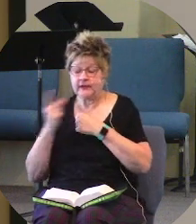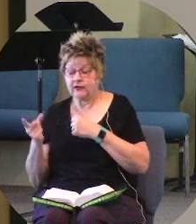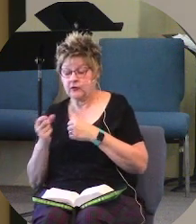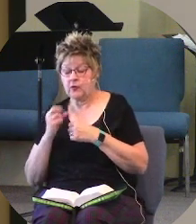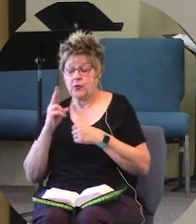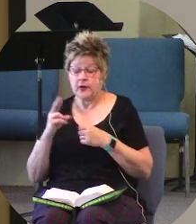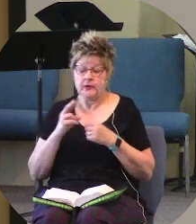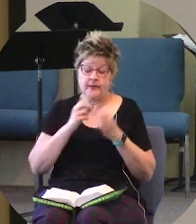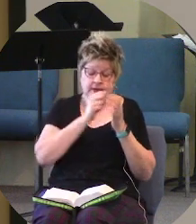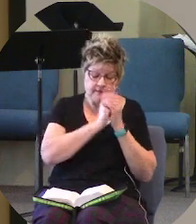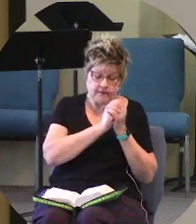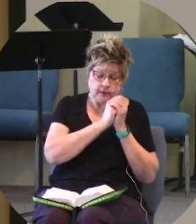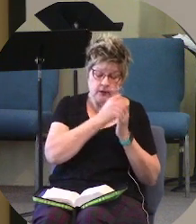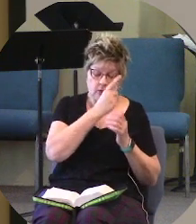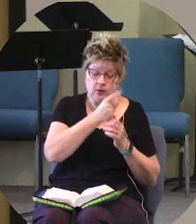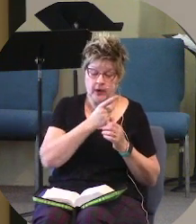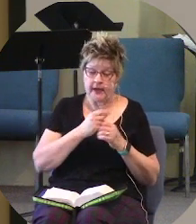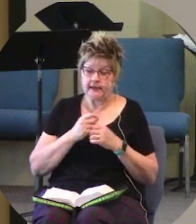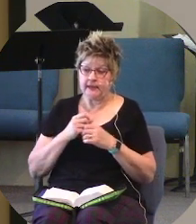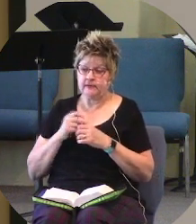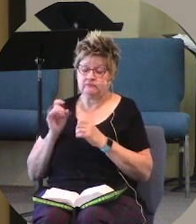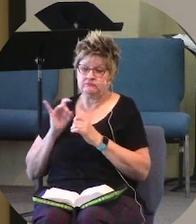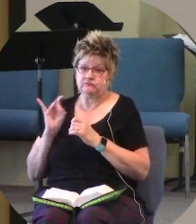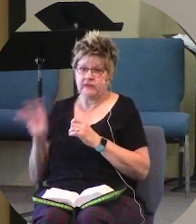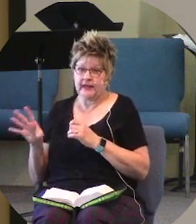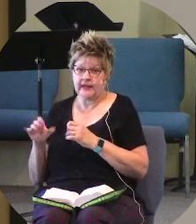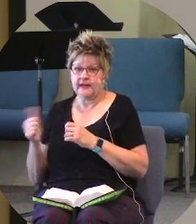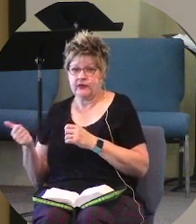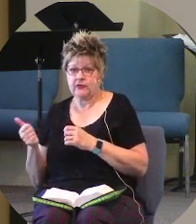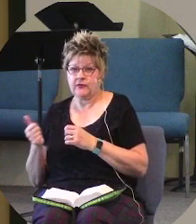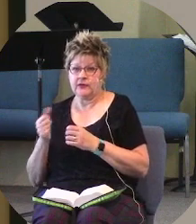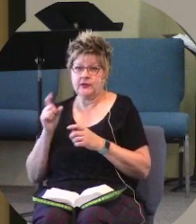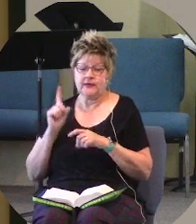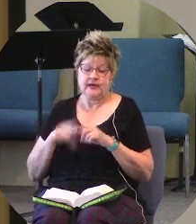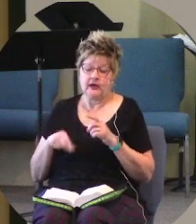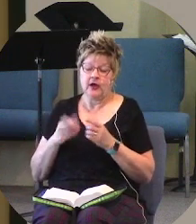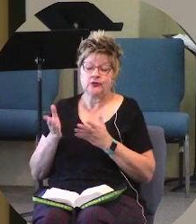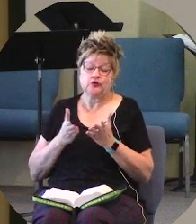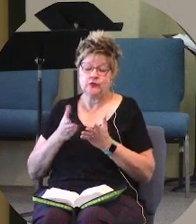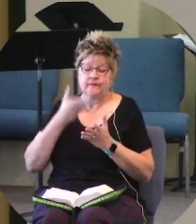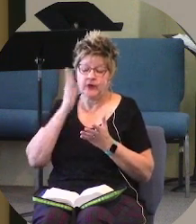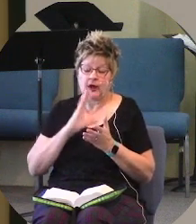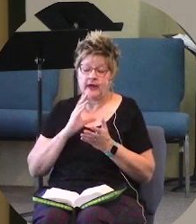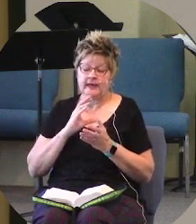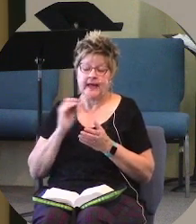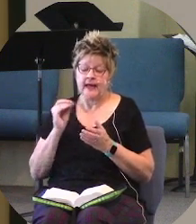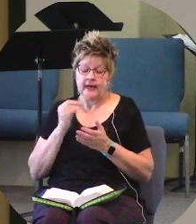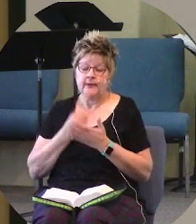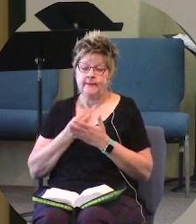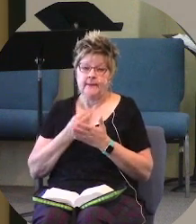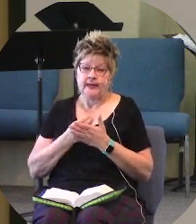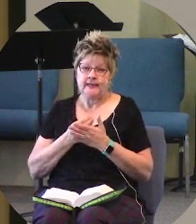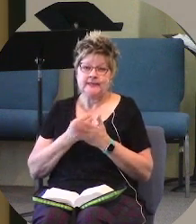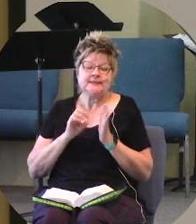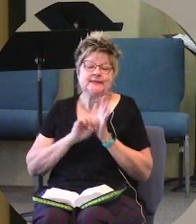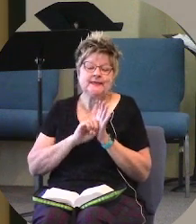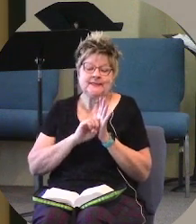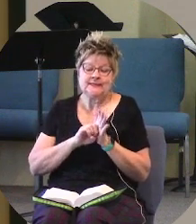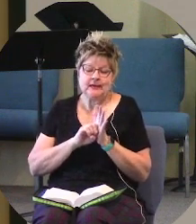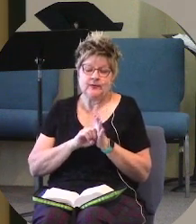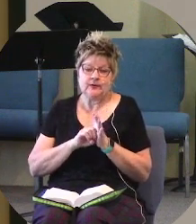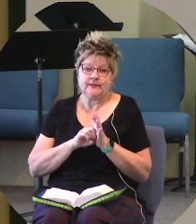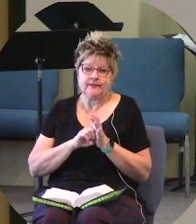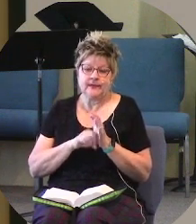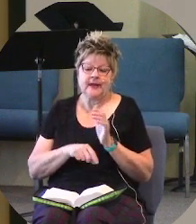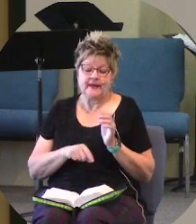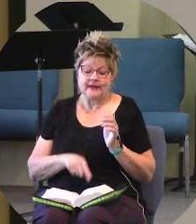one and despise the other. You cannot serve God and wealth. And that is just an example that Matthew is using, saying, this is going to be a lot